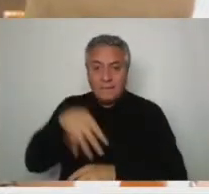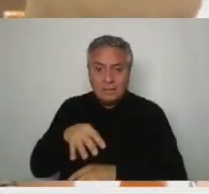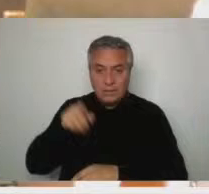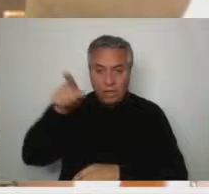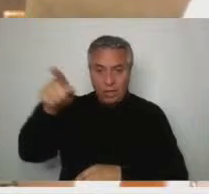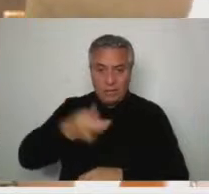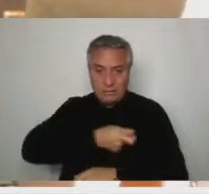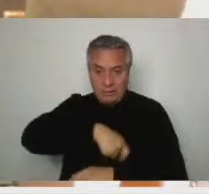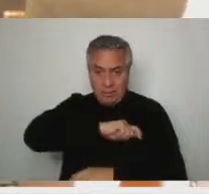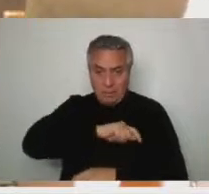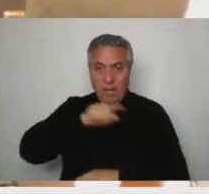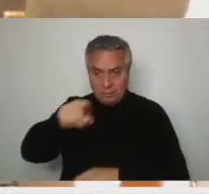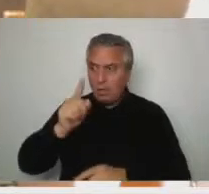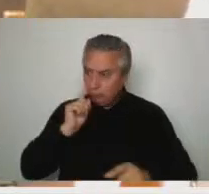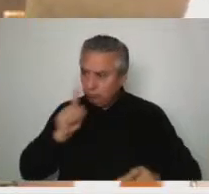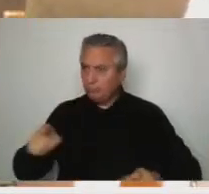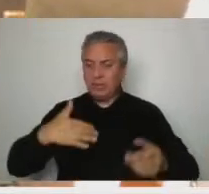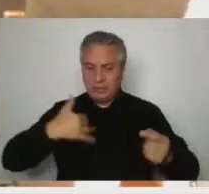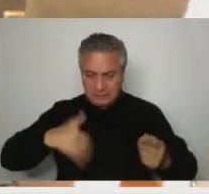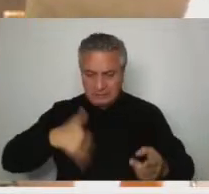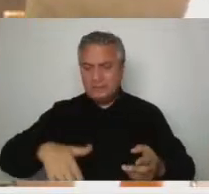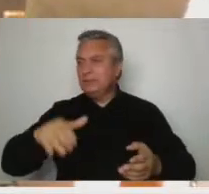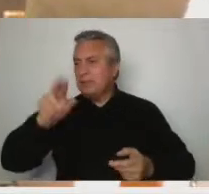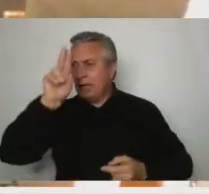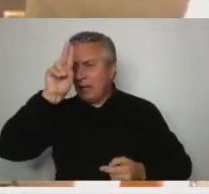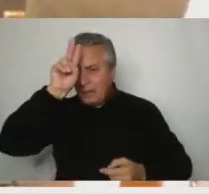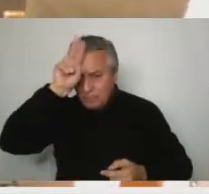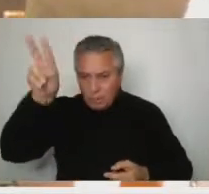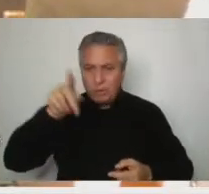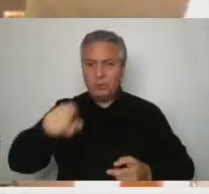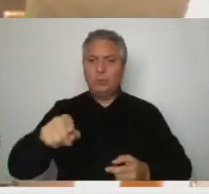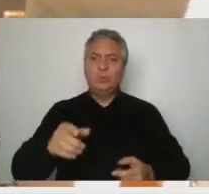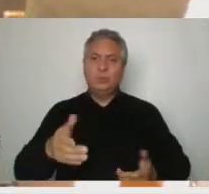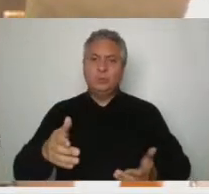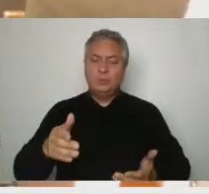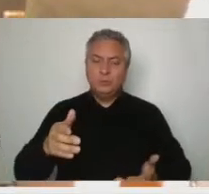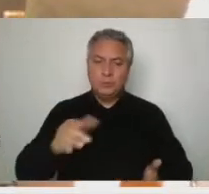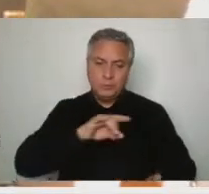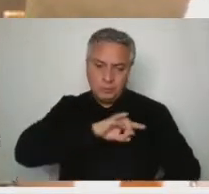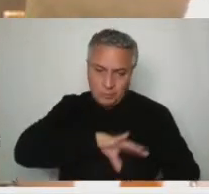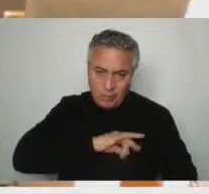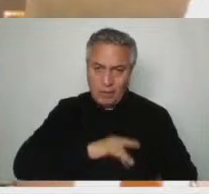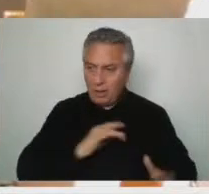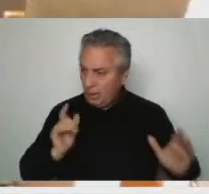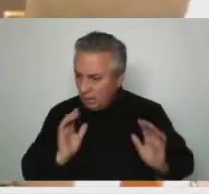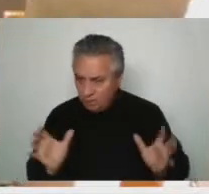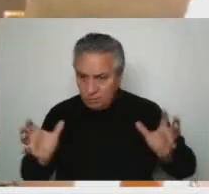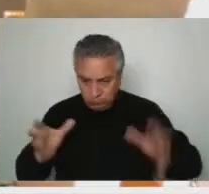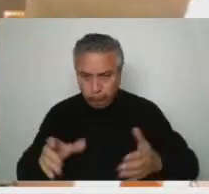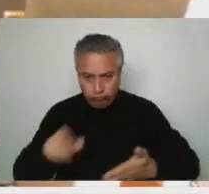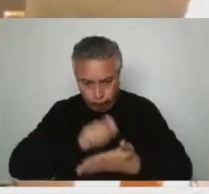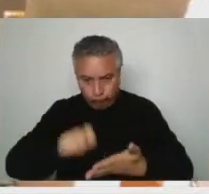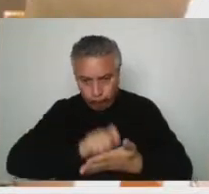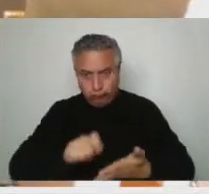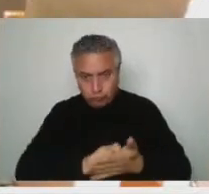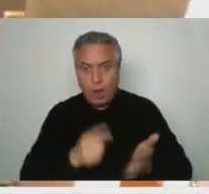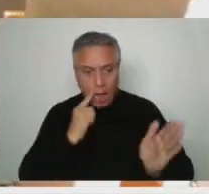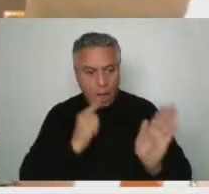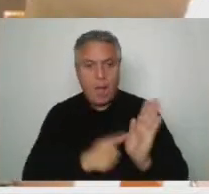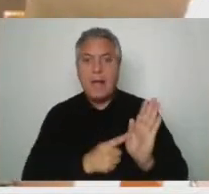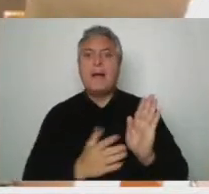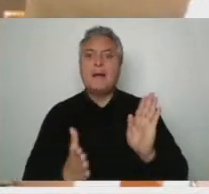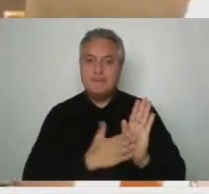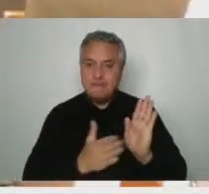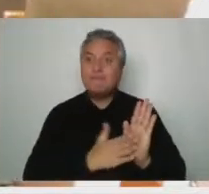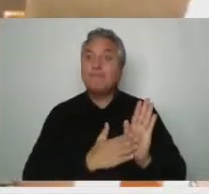analyzed several cases in Latin America. We had authors from Argentina, Peru, Brazil, Chile. There are also European cases. And what comes to the fore there very